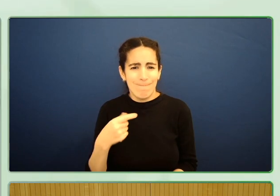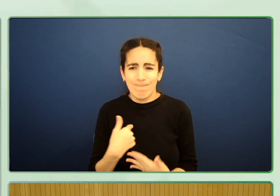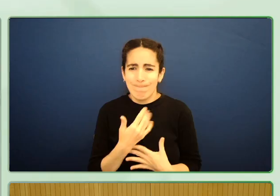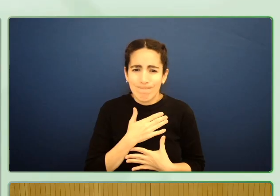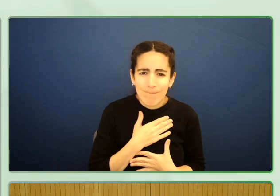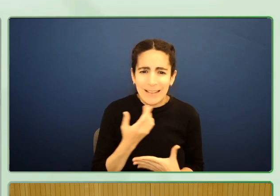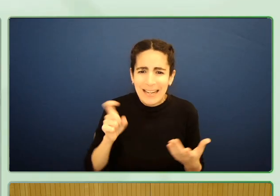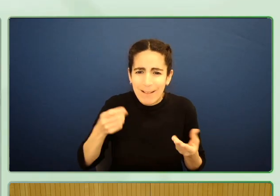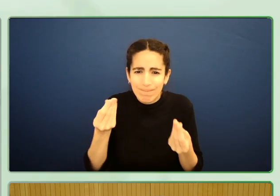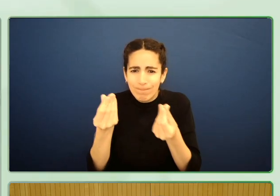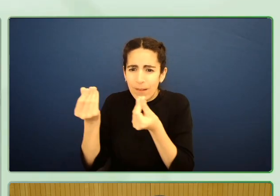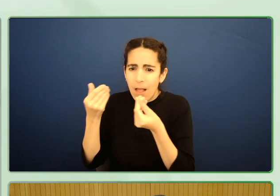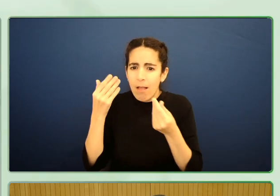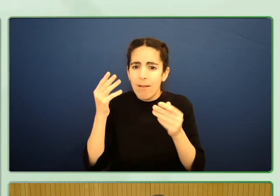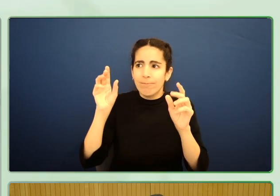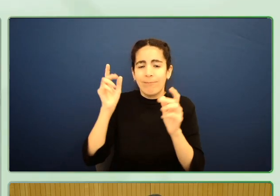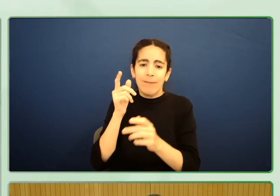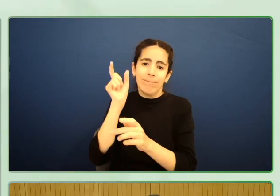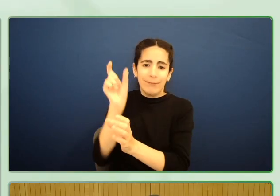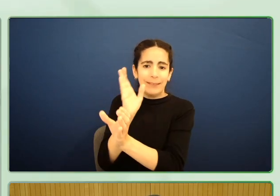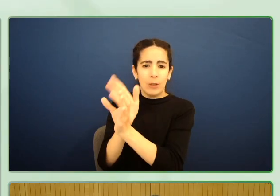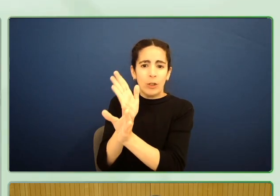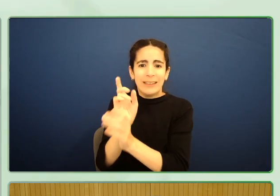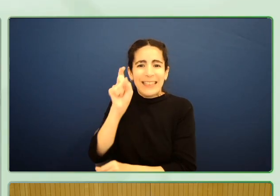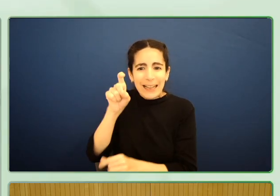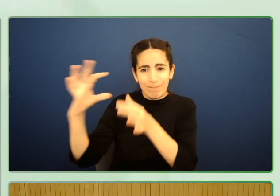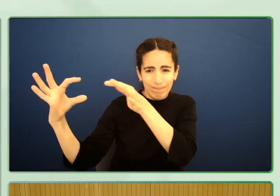in Europe, that you have a better